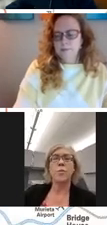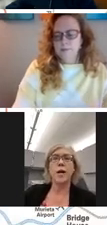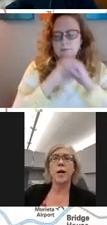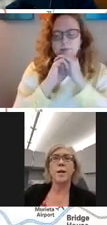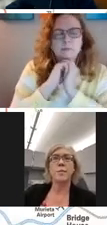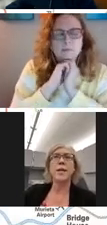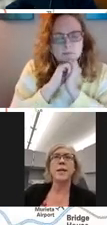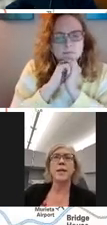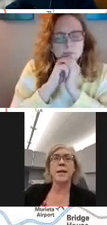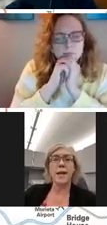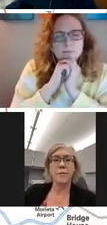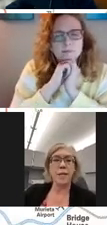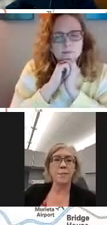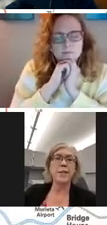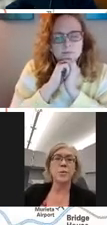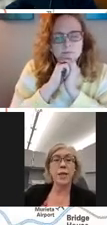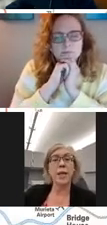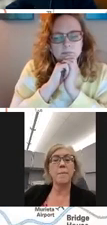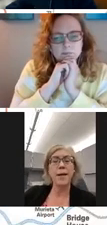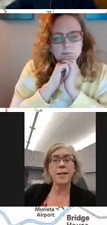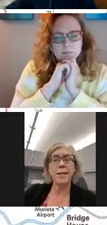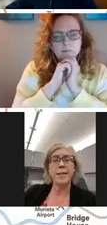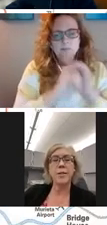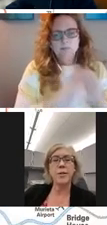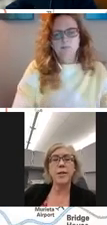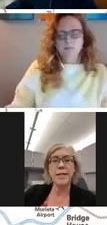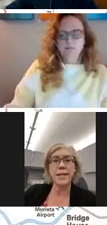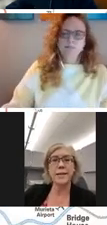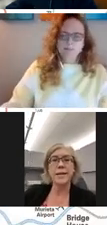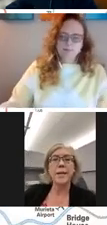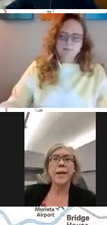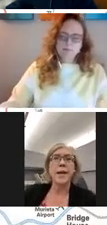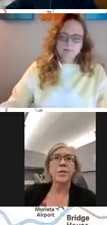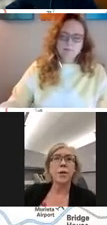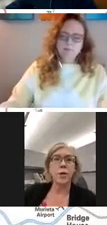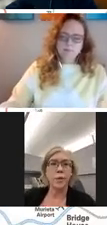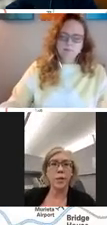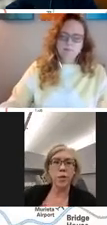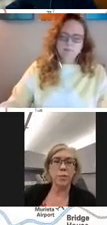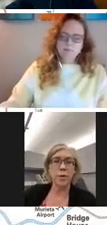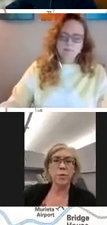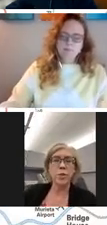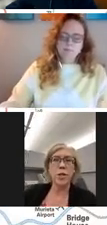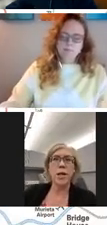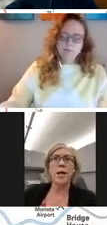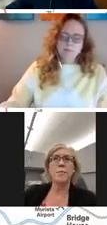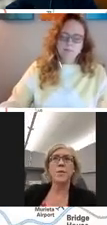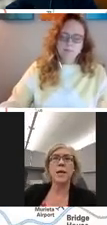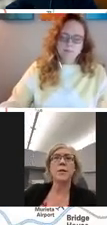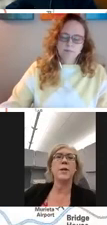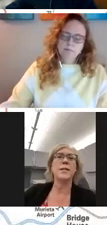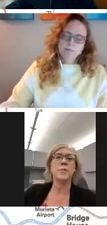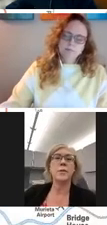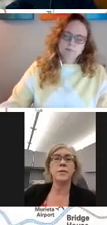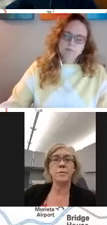Then he gave him bus passes so he could come back to the center, and he did. And started working with a job coach, was